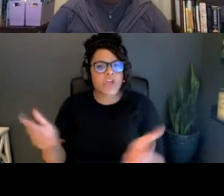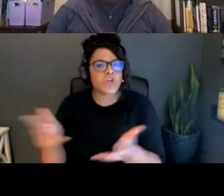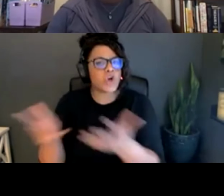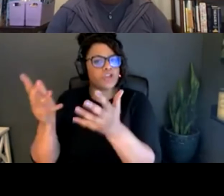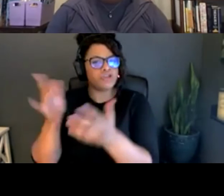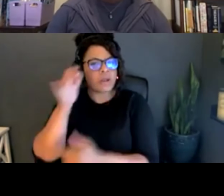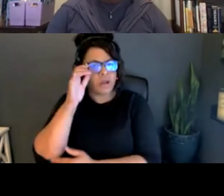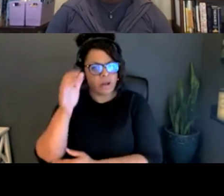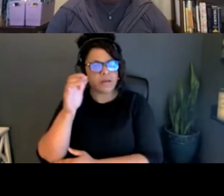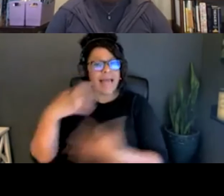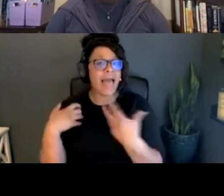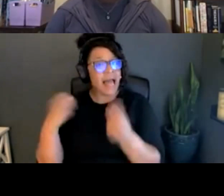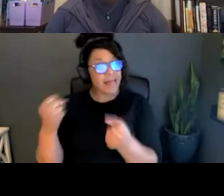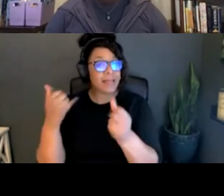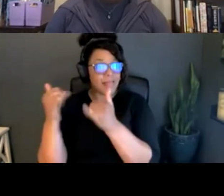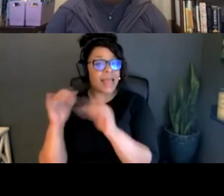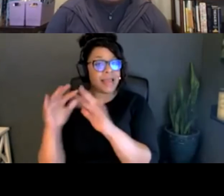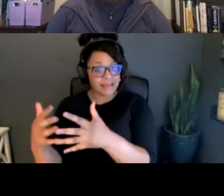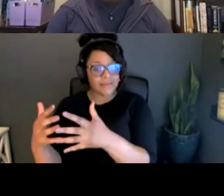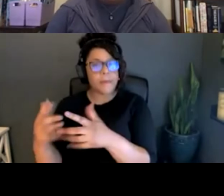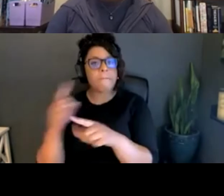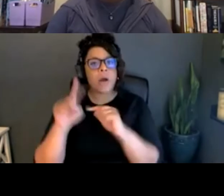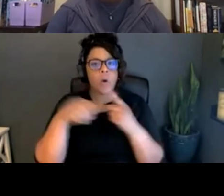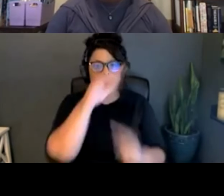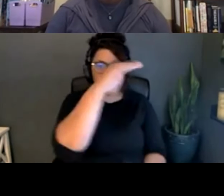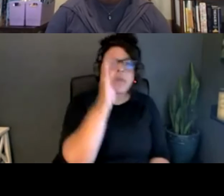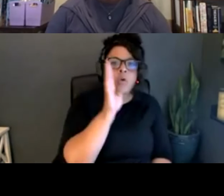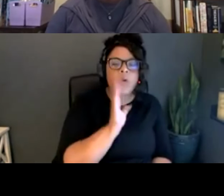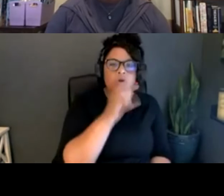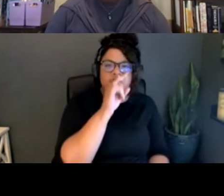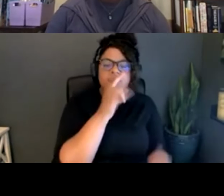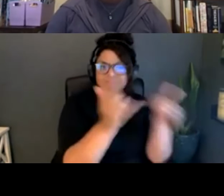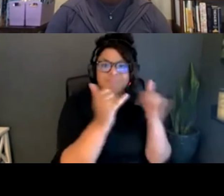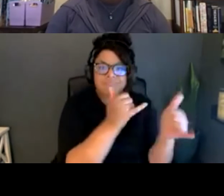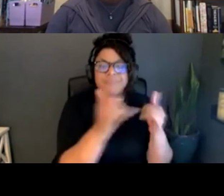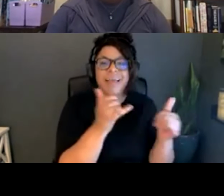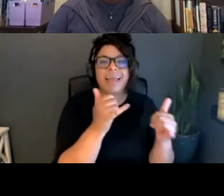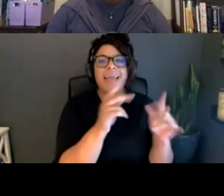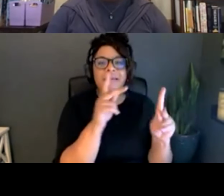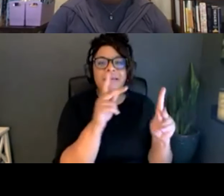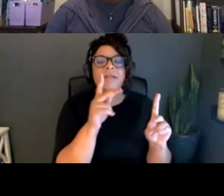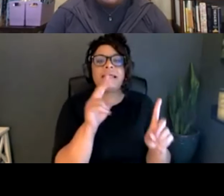idea of healthy play, but when Black and brown children play, it's viewed as